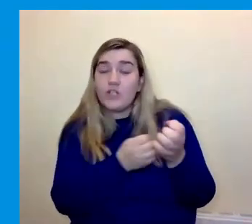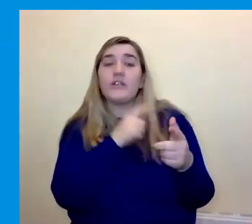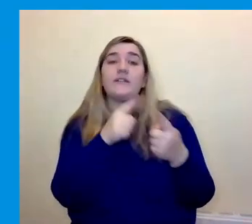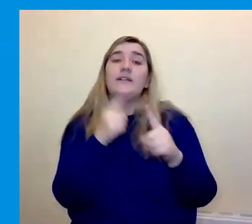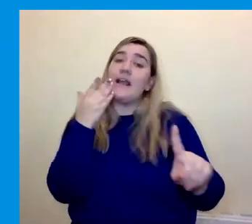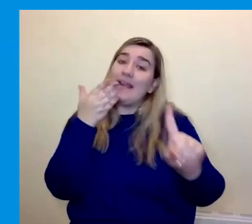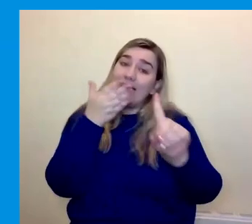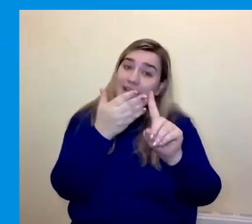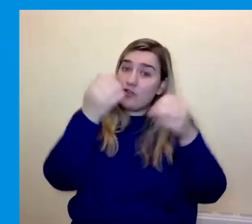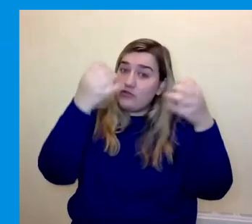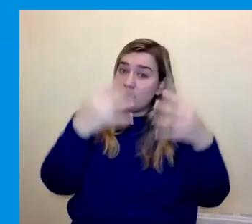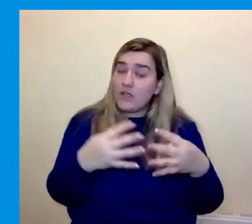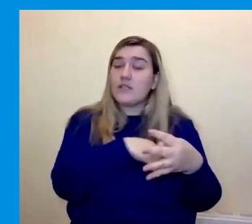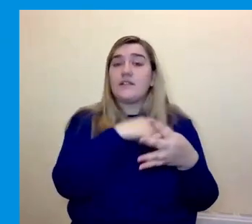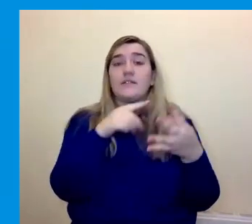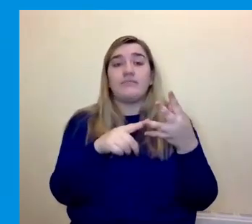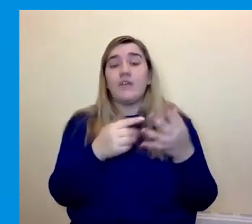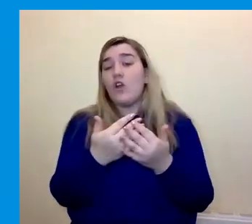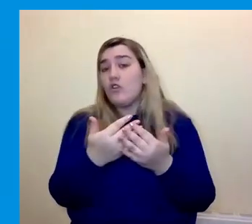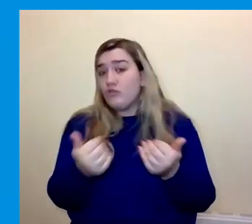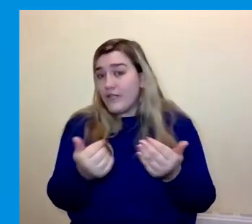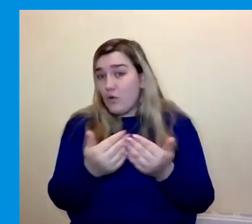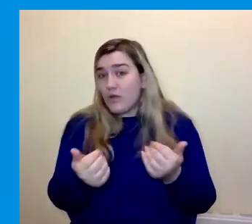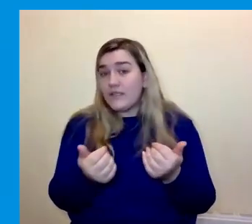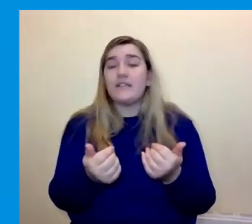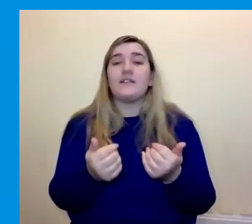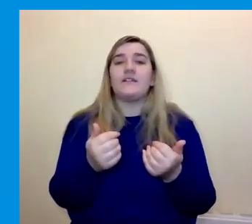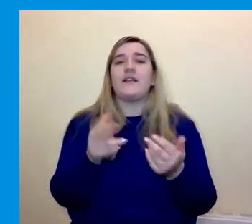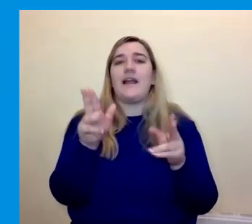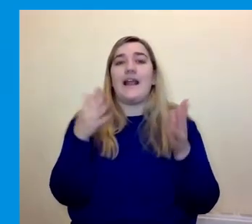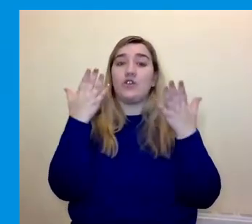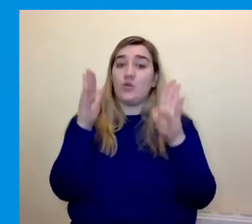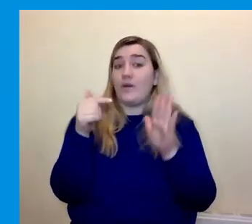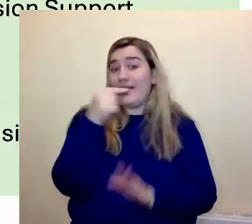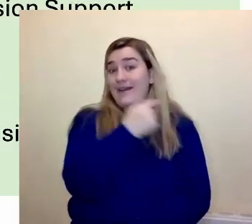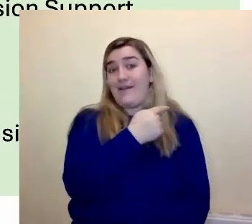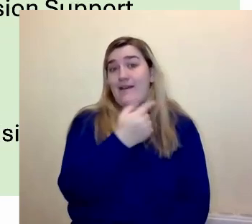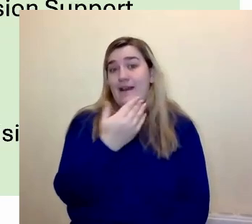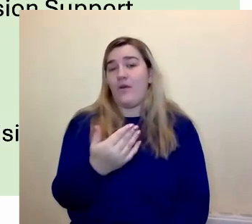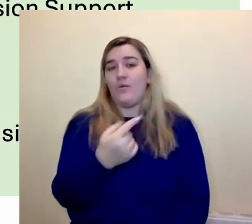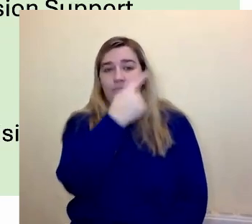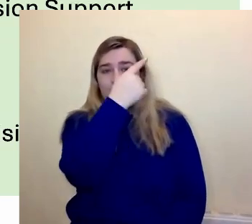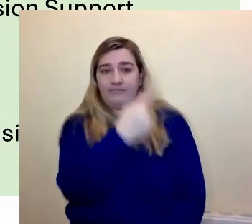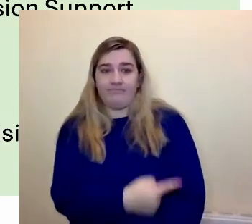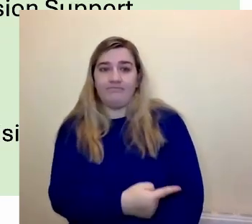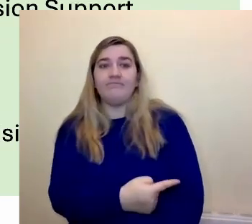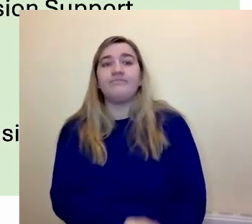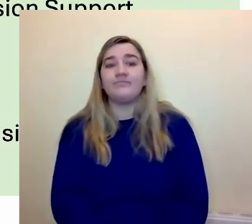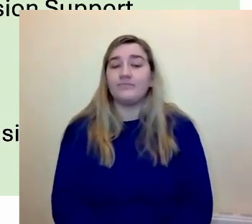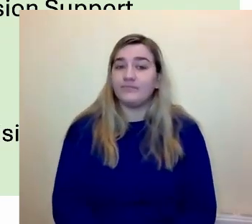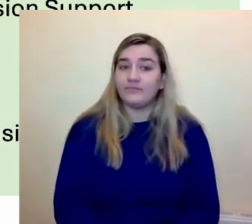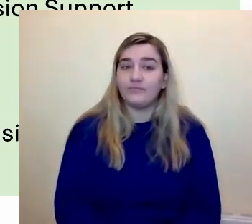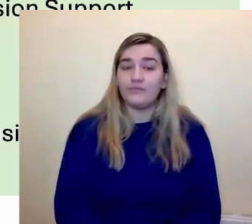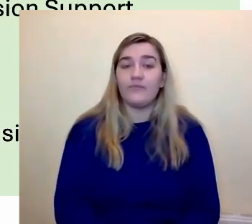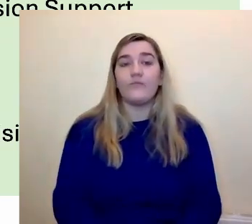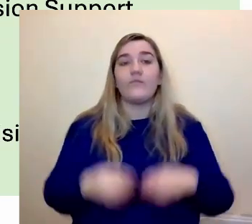then the resources, which I will display here on this slide presentation this morning. So